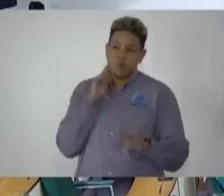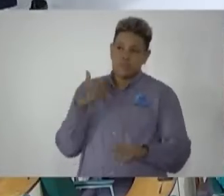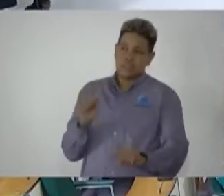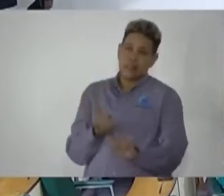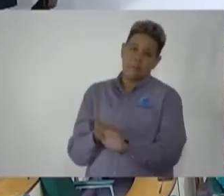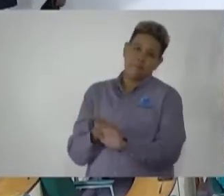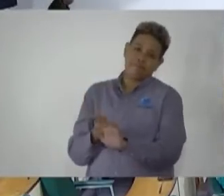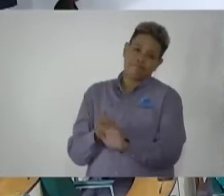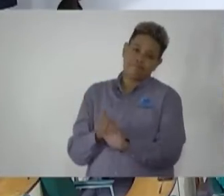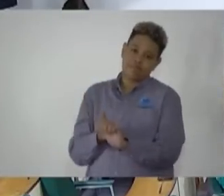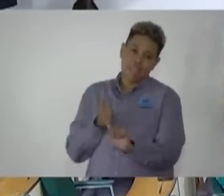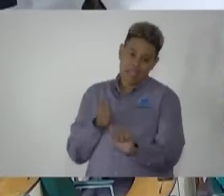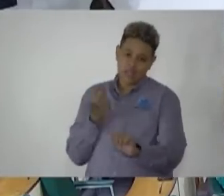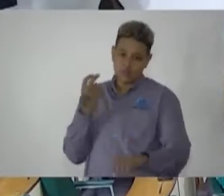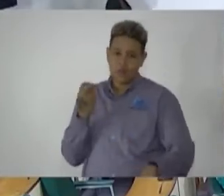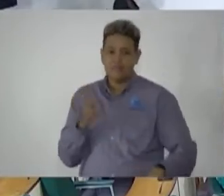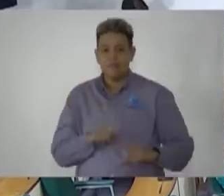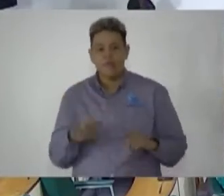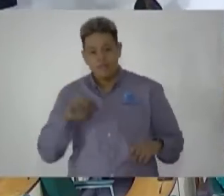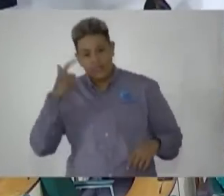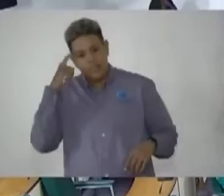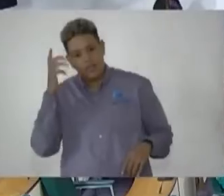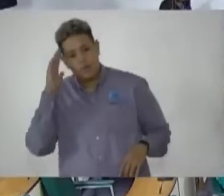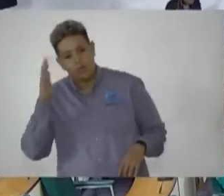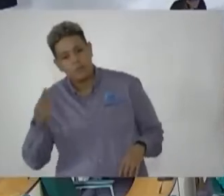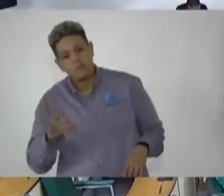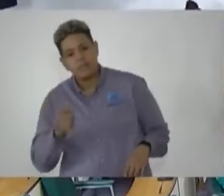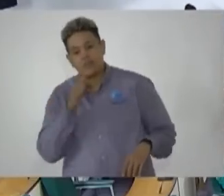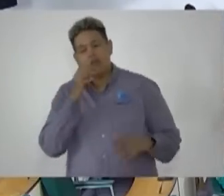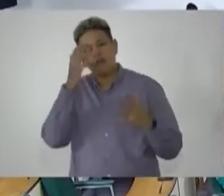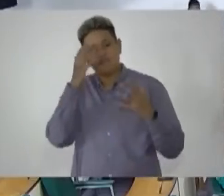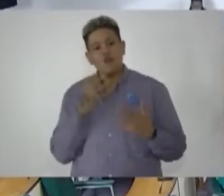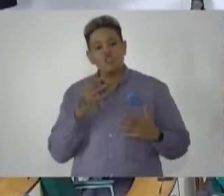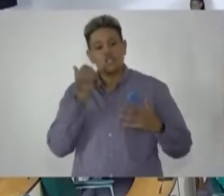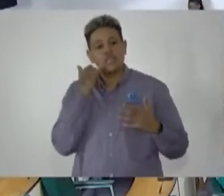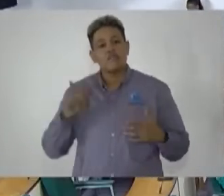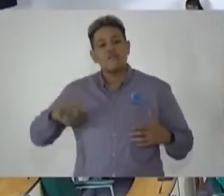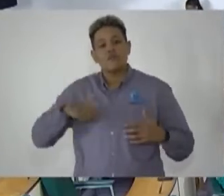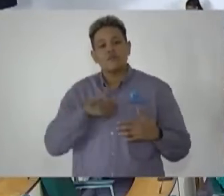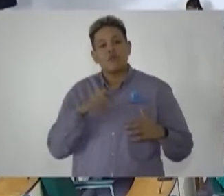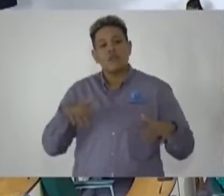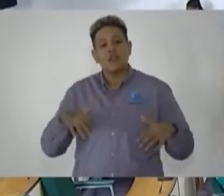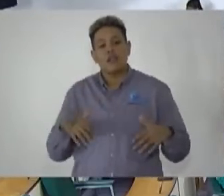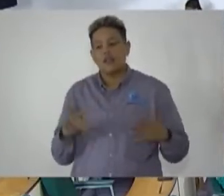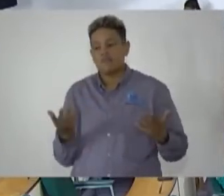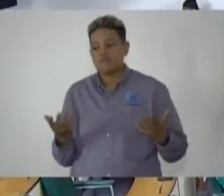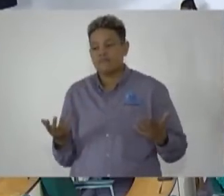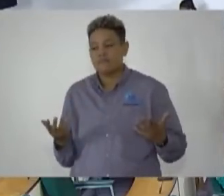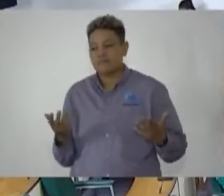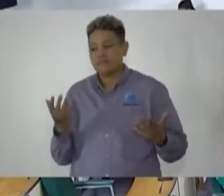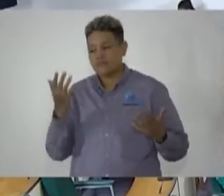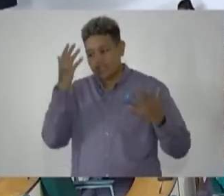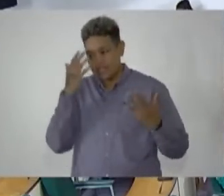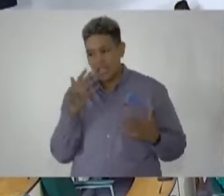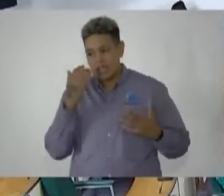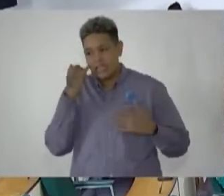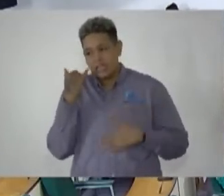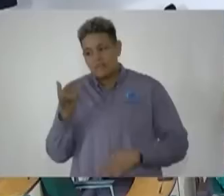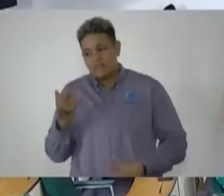the 12th. But I think it would be very unfortunate and sad